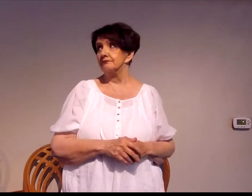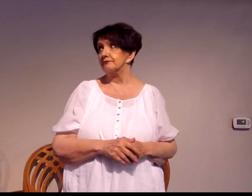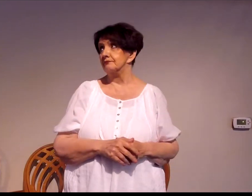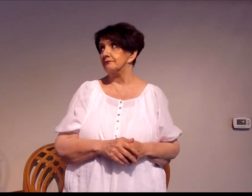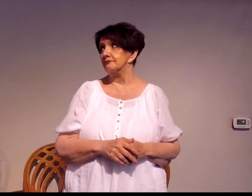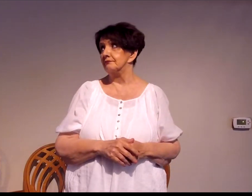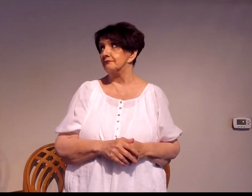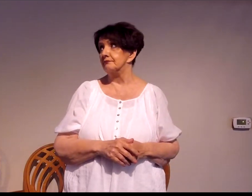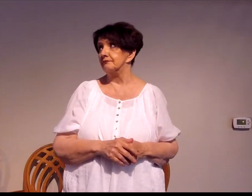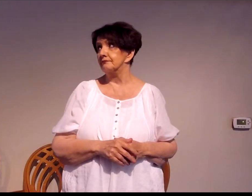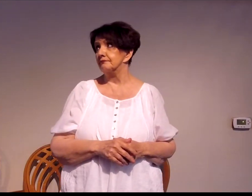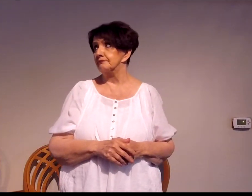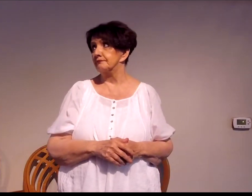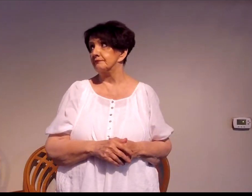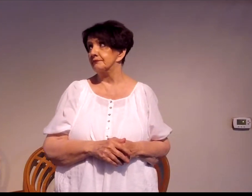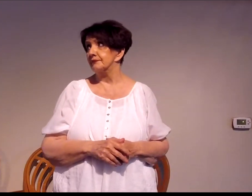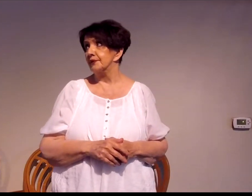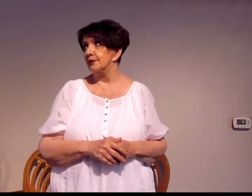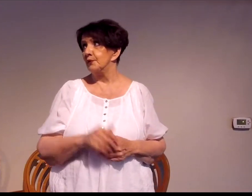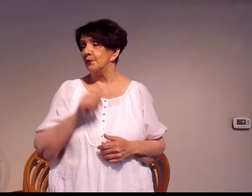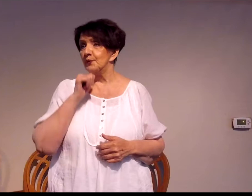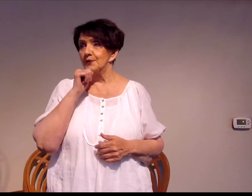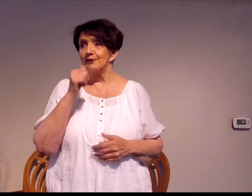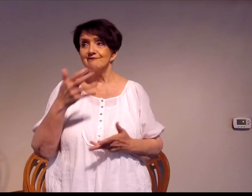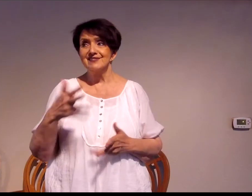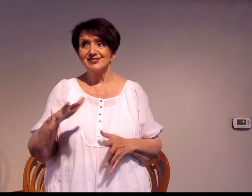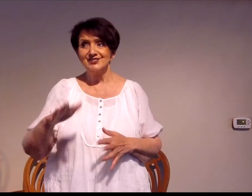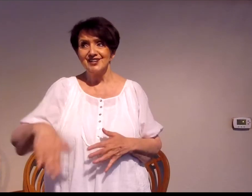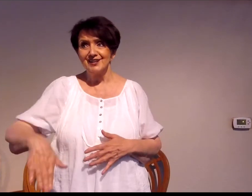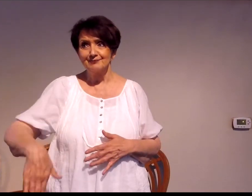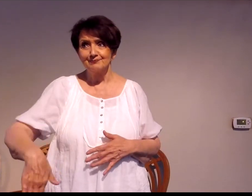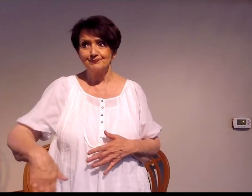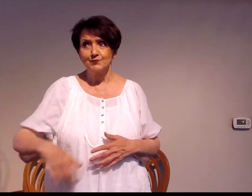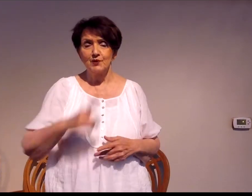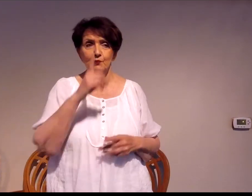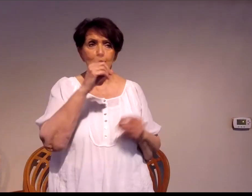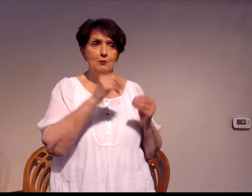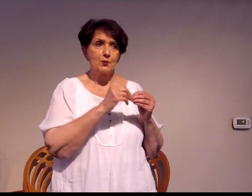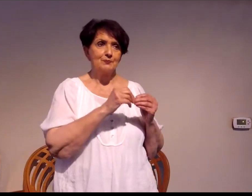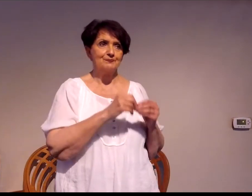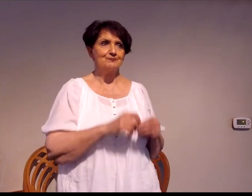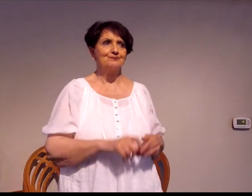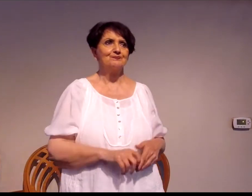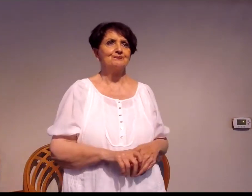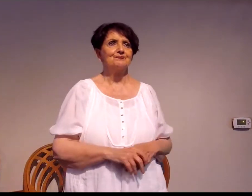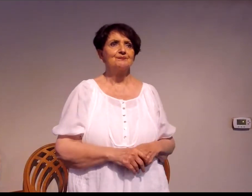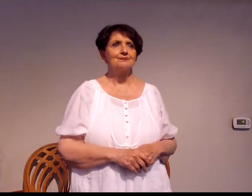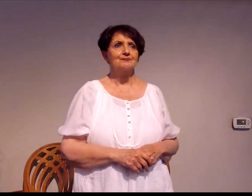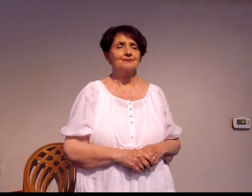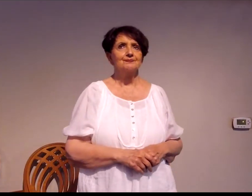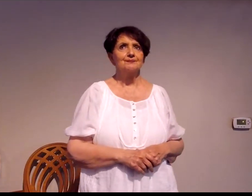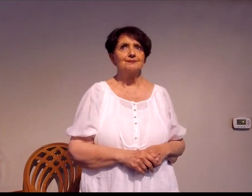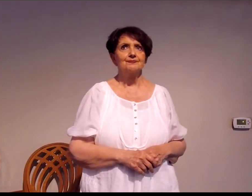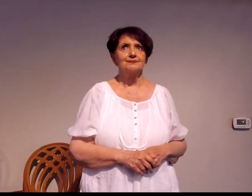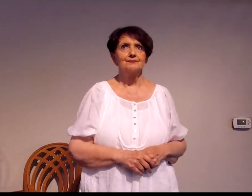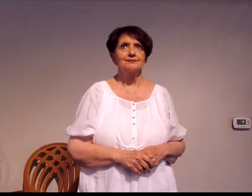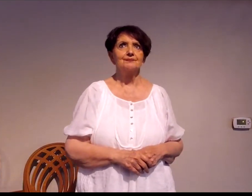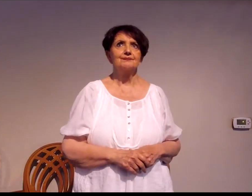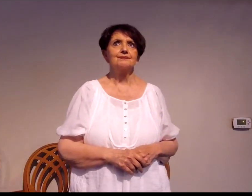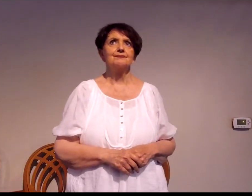Because we're not done yet. We got one more to go. So perhaps this is one for